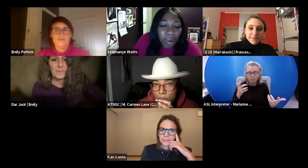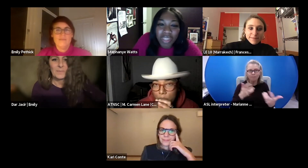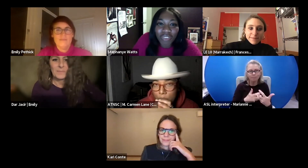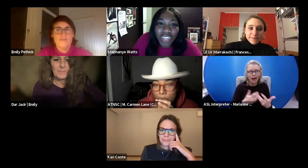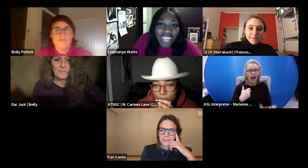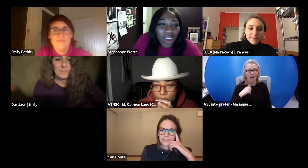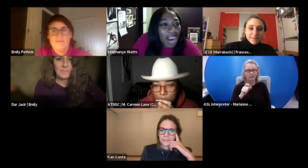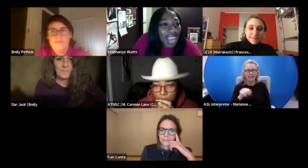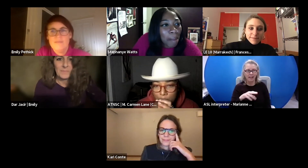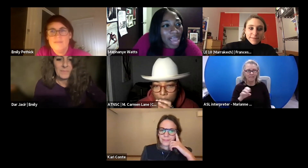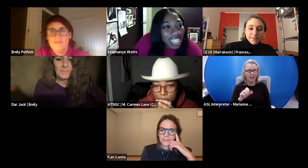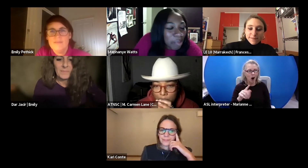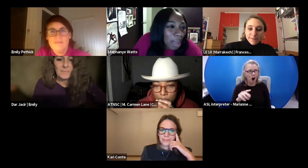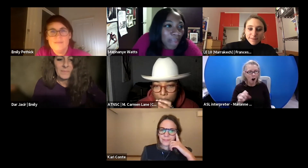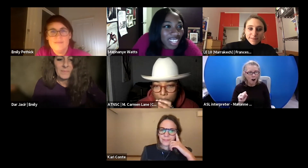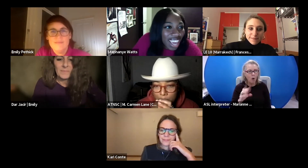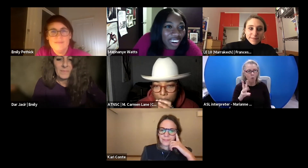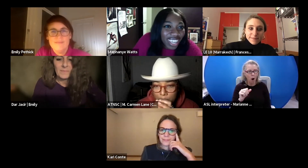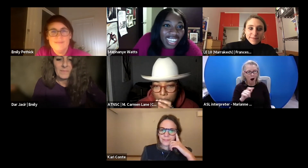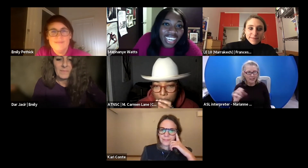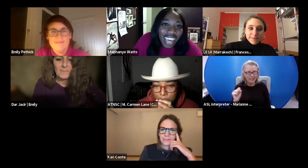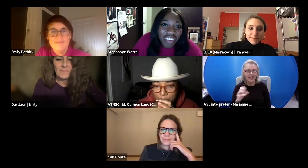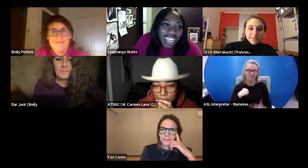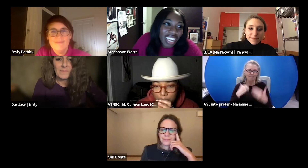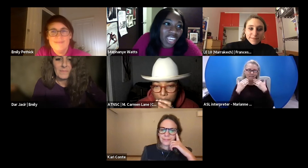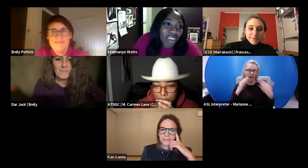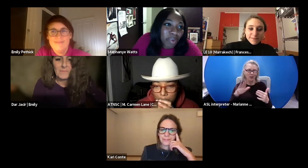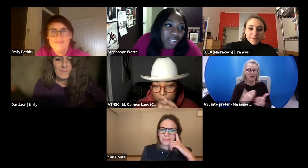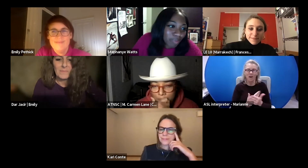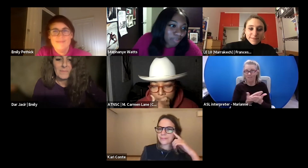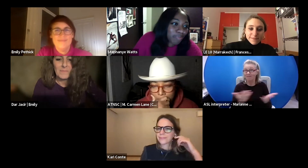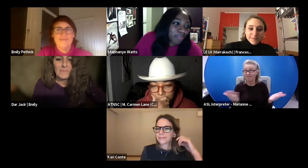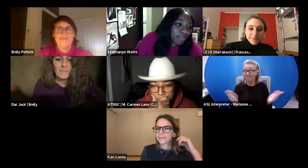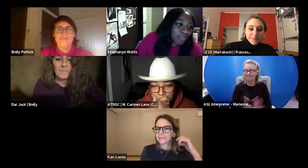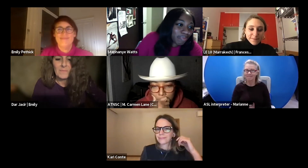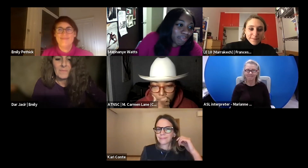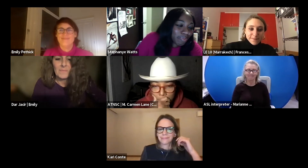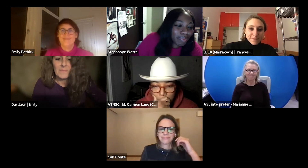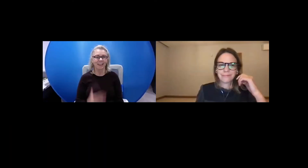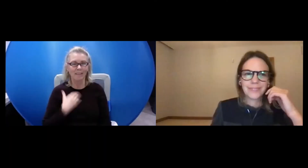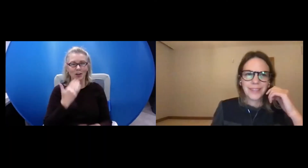Watts representing Recess Art, and I'm passing the mic back to Carrie. Have a good evening, everyone.